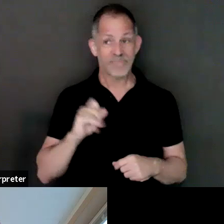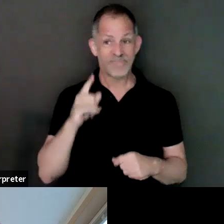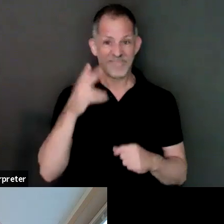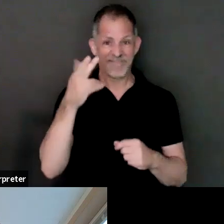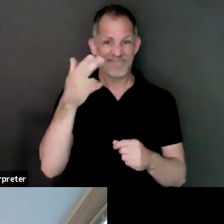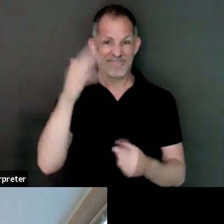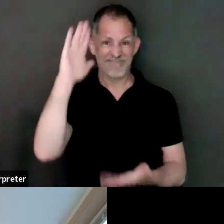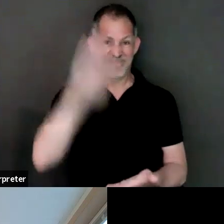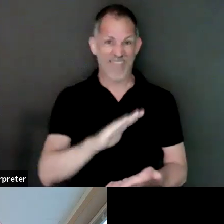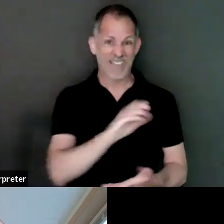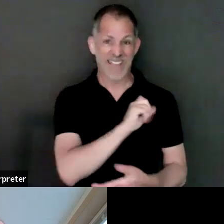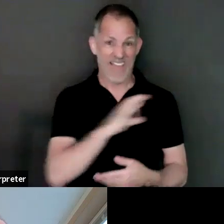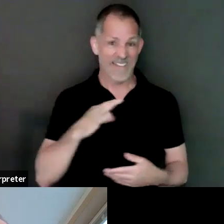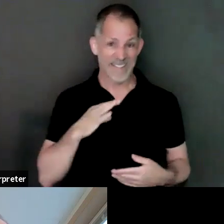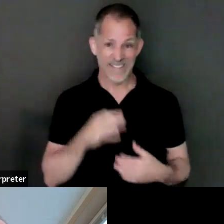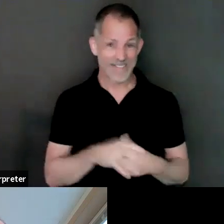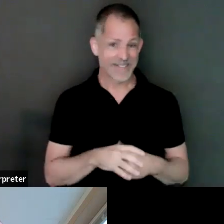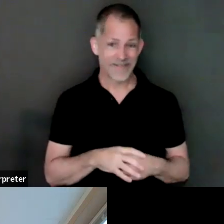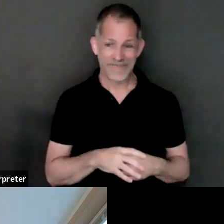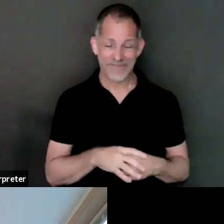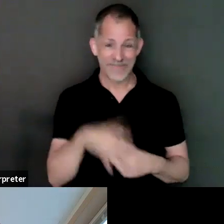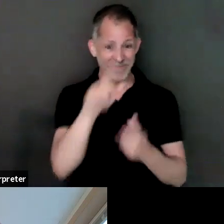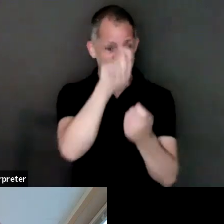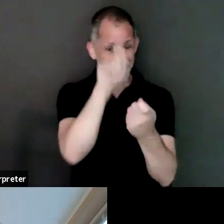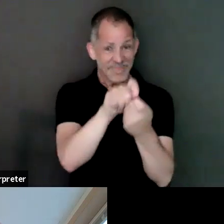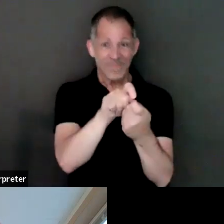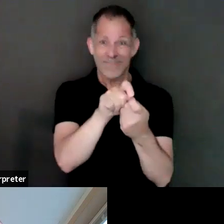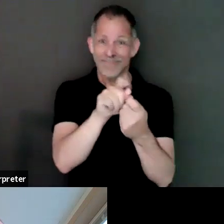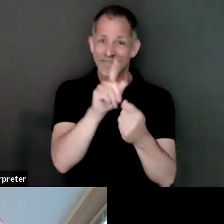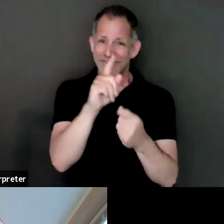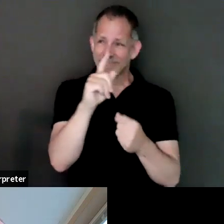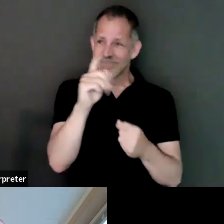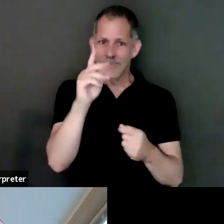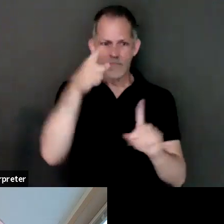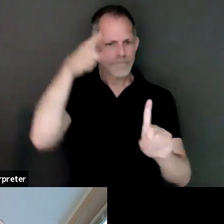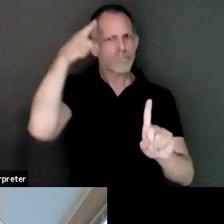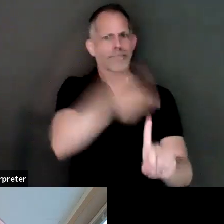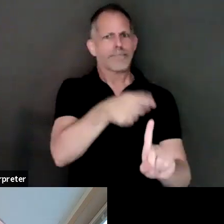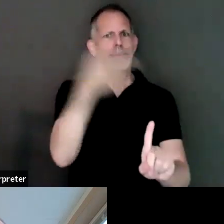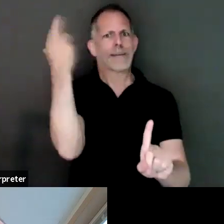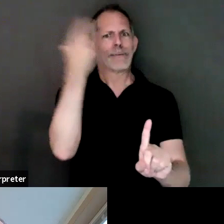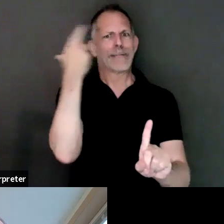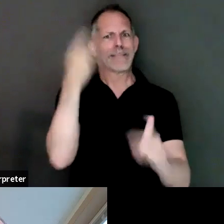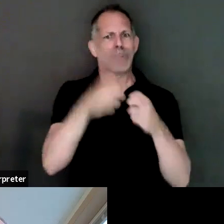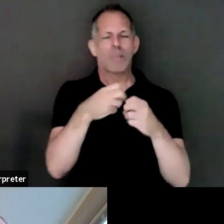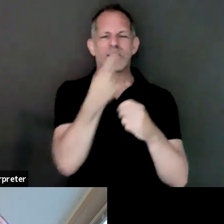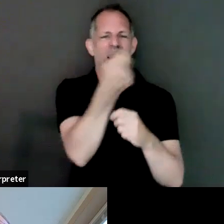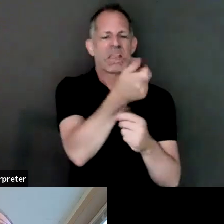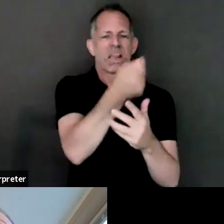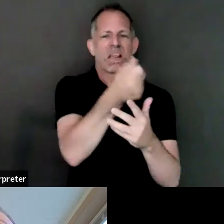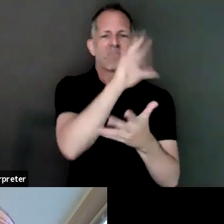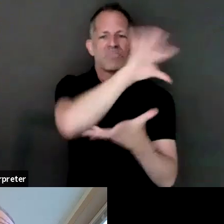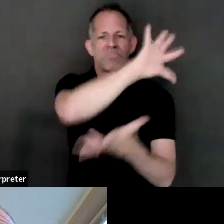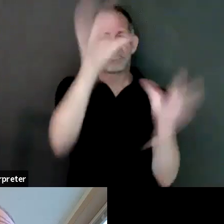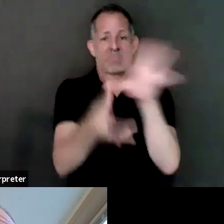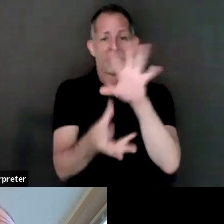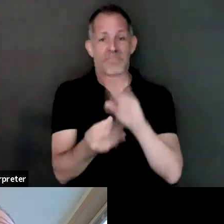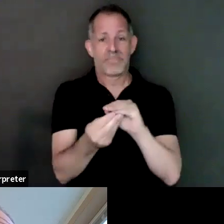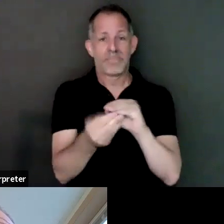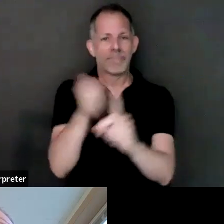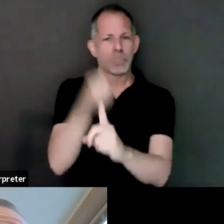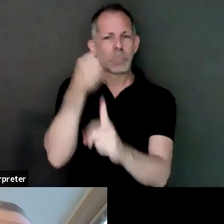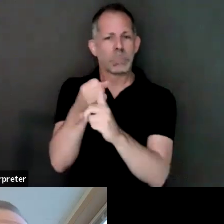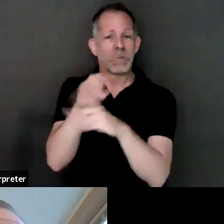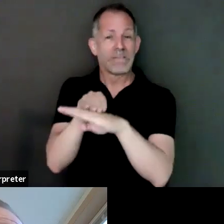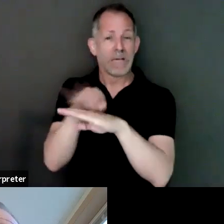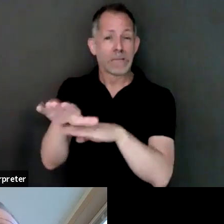this, but two kind of features going into this. Early on, I think healthcare workers were more willing and able